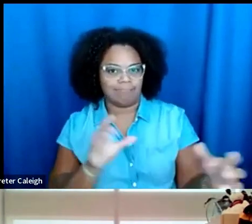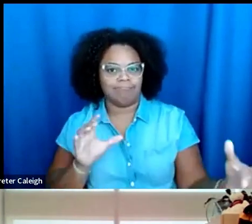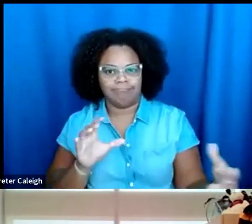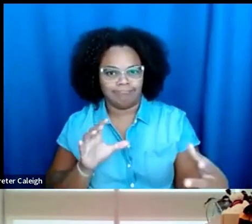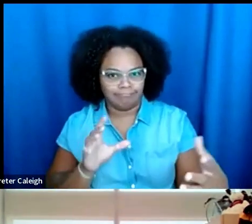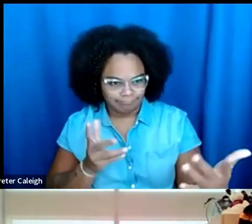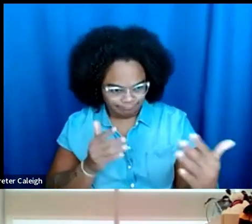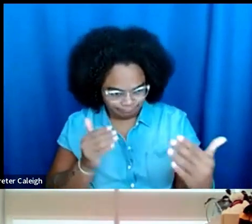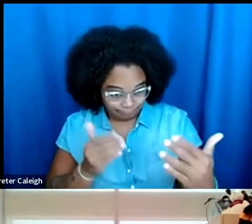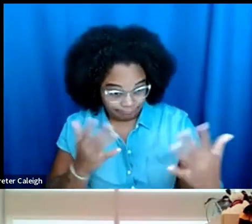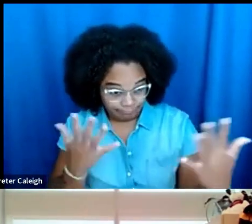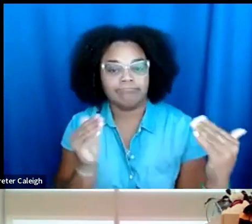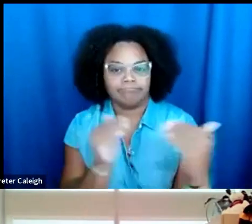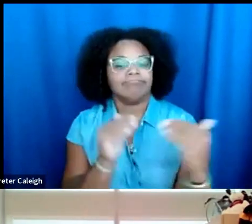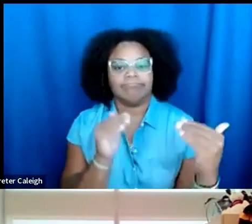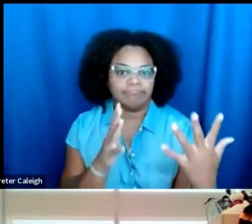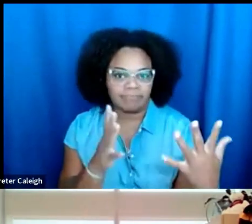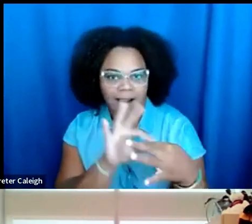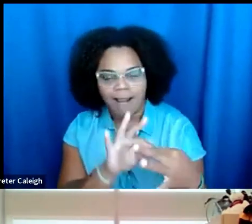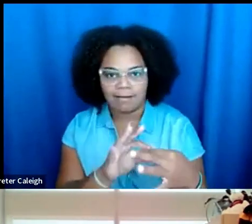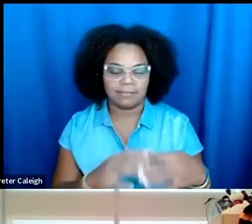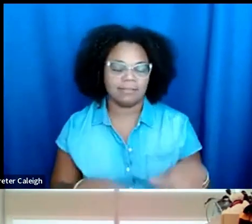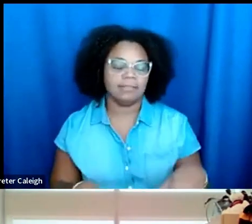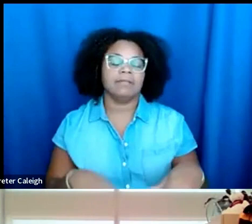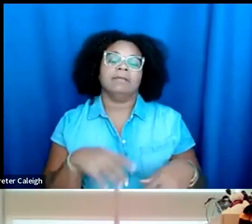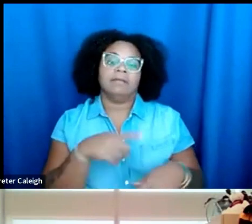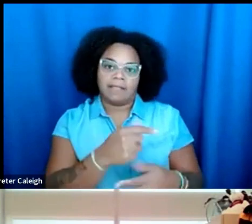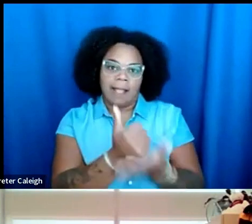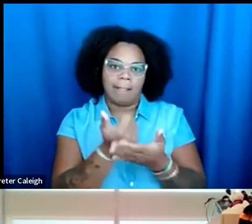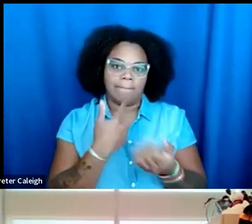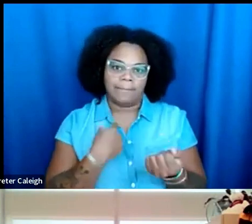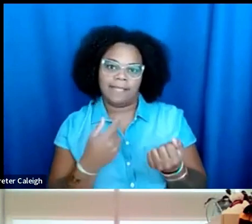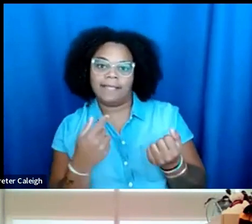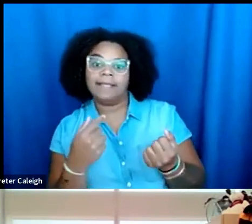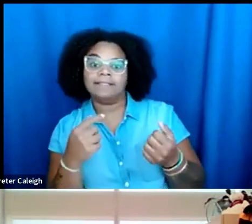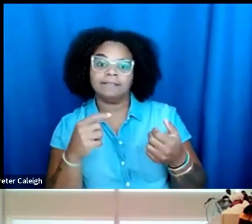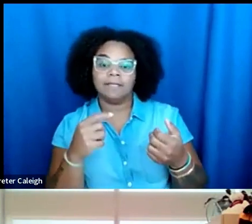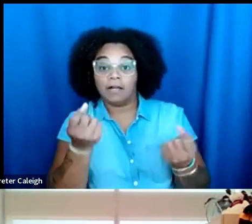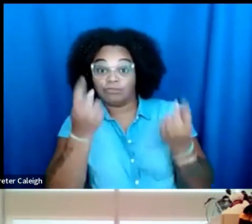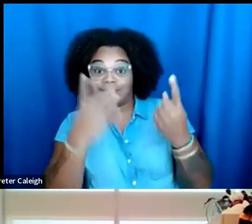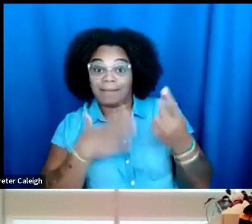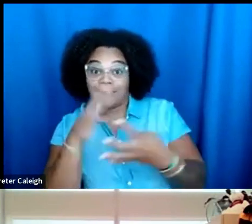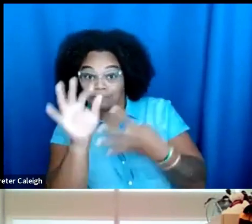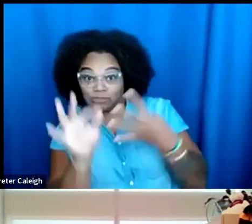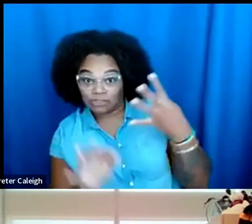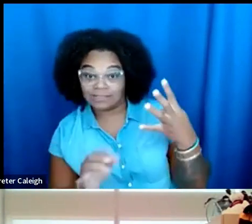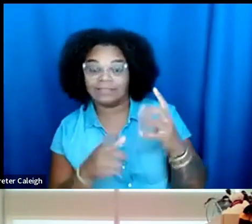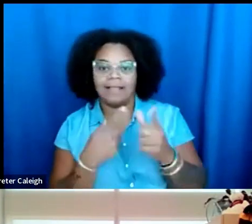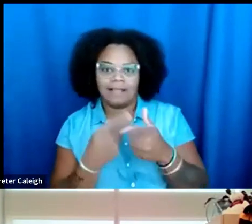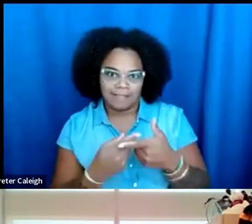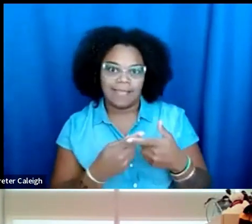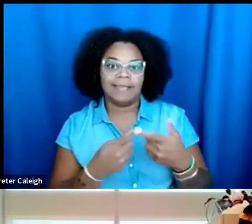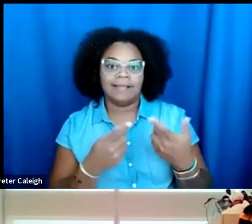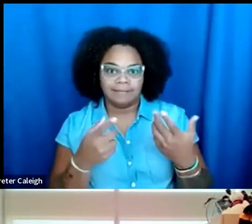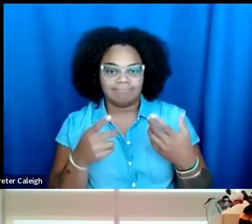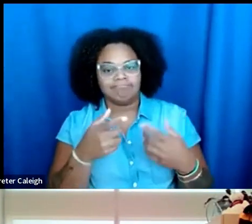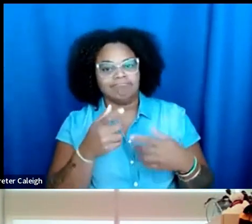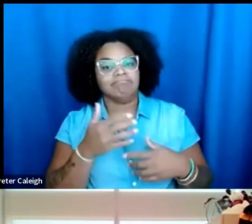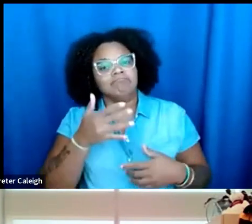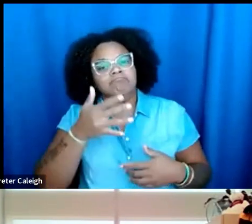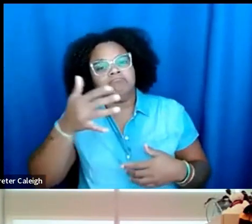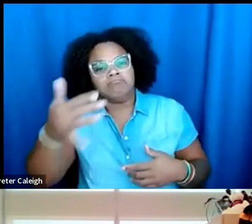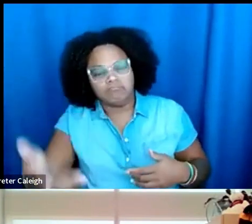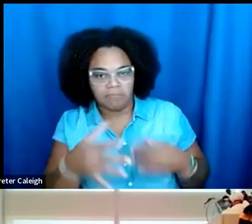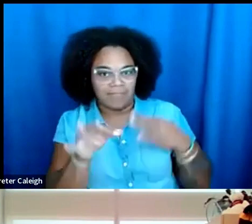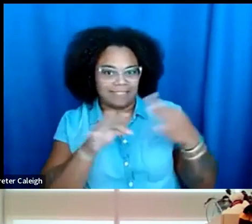options, but also understand when it was time, you know, to say, okay, perhaps that didn't work and now we have to move on to, you know,